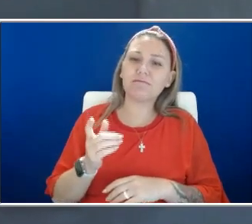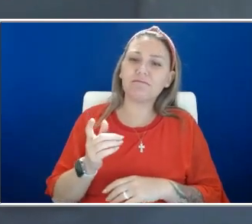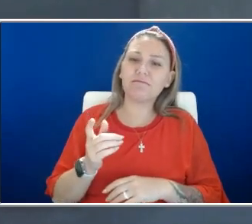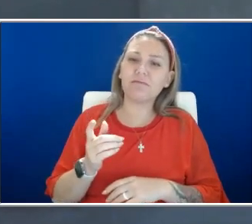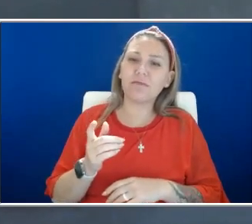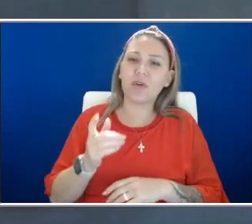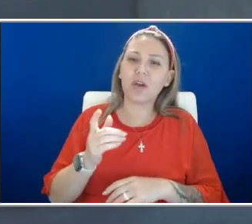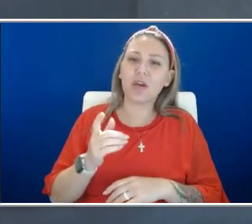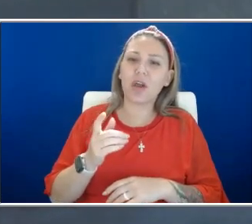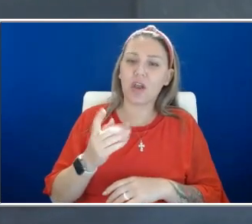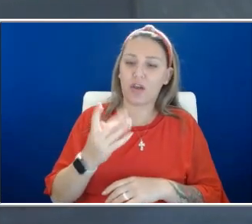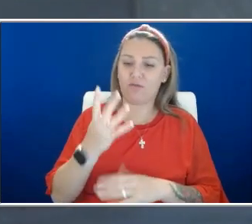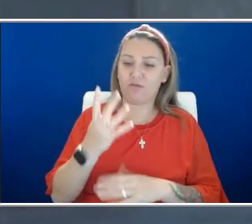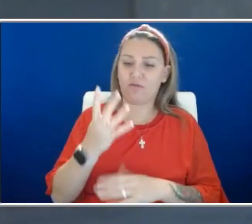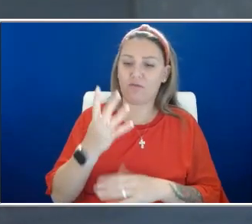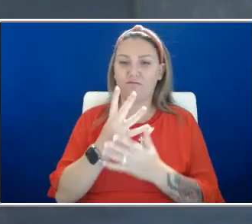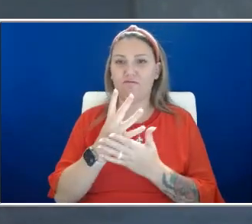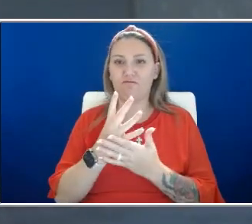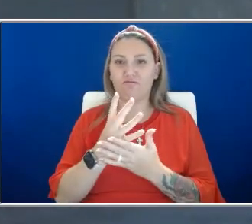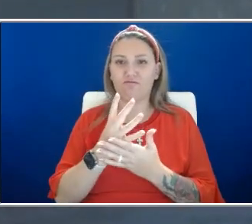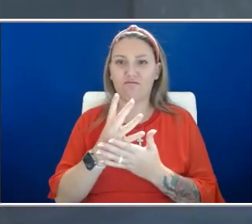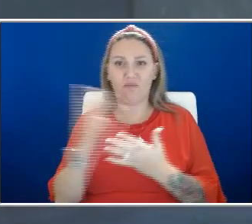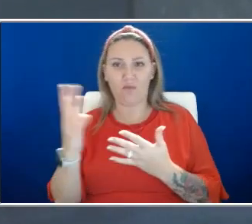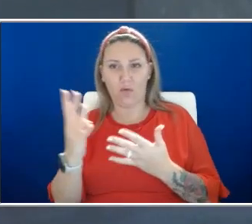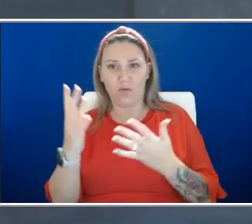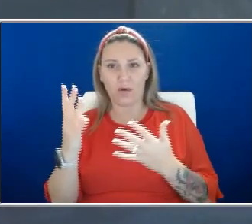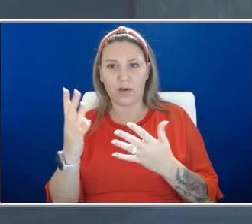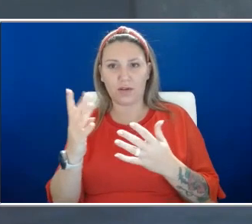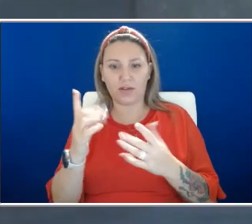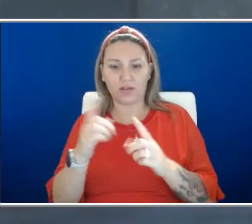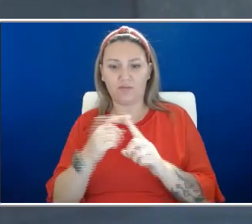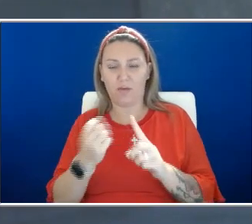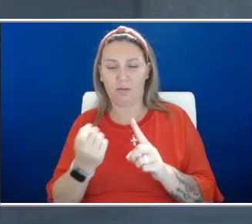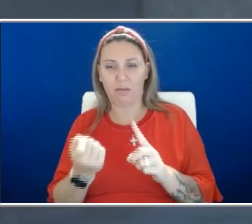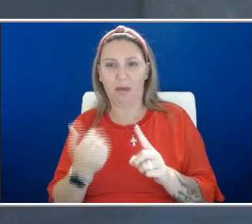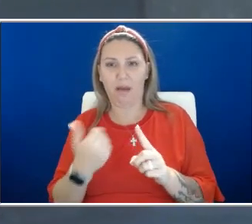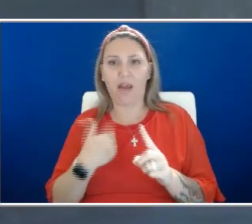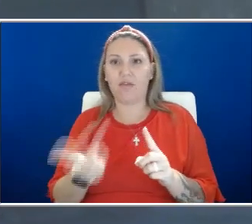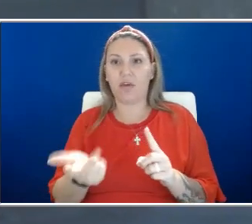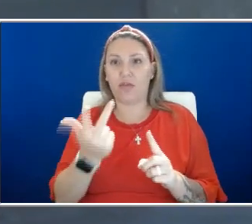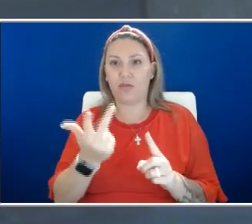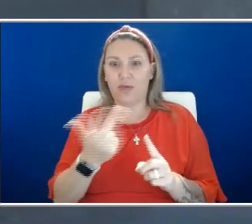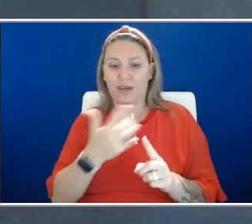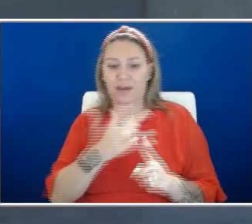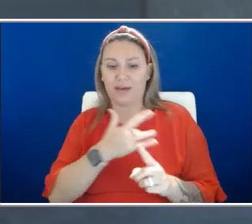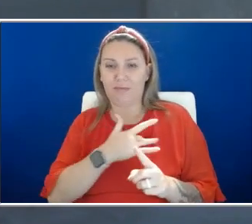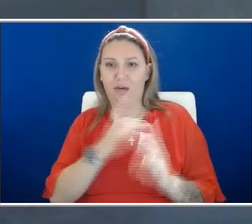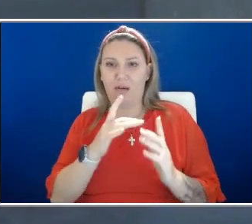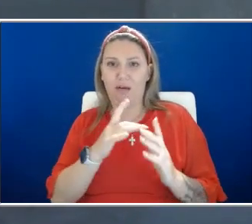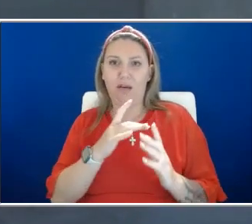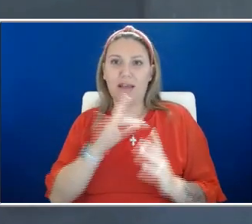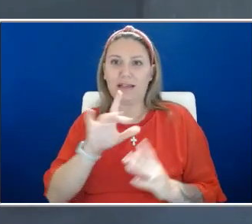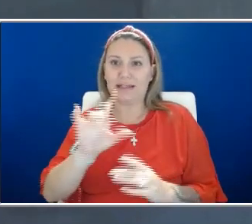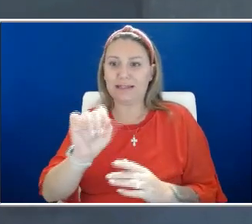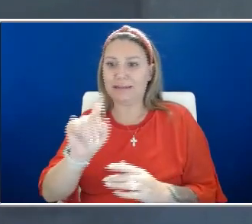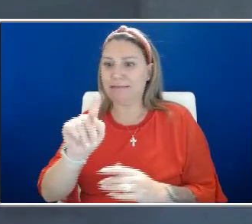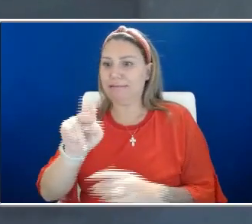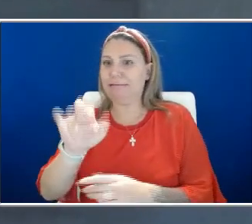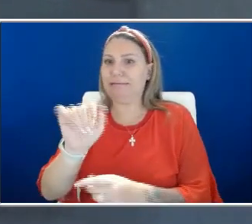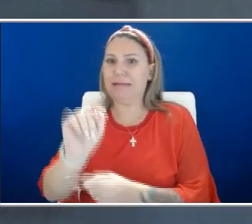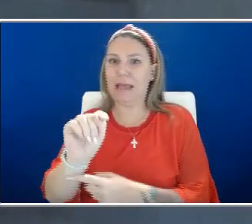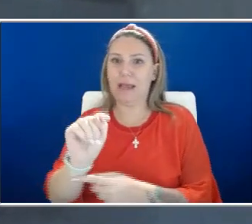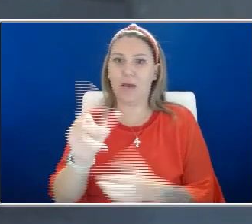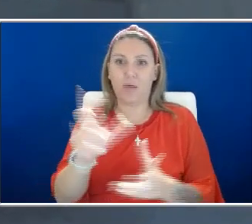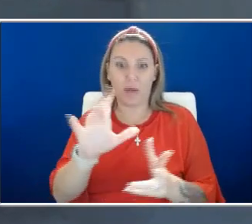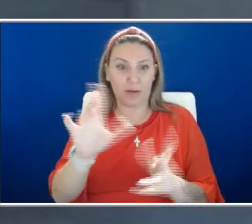4 weeks out of 3 stents in his heart, but he wanted to come to a game, so